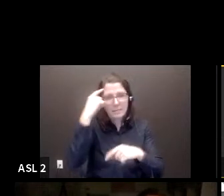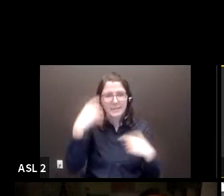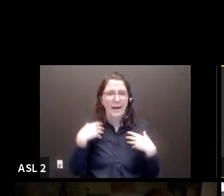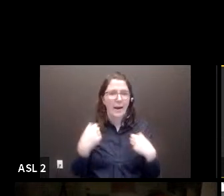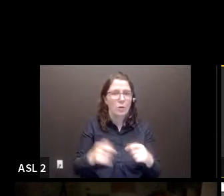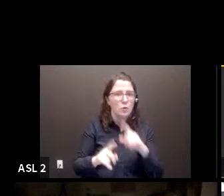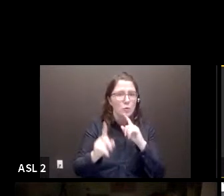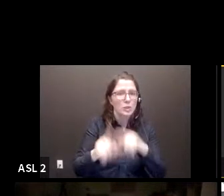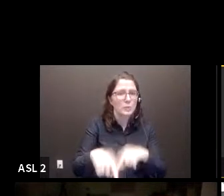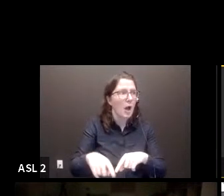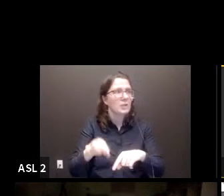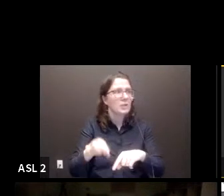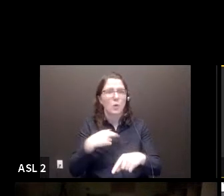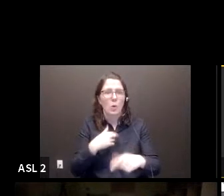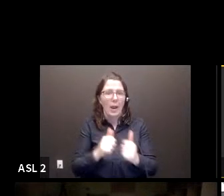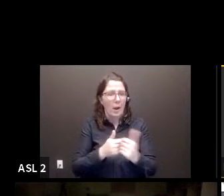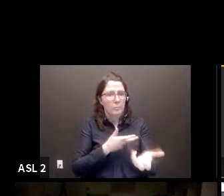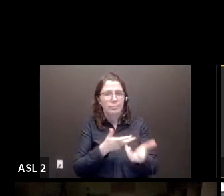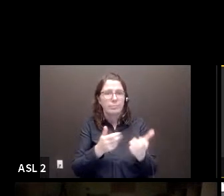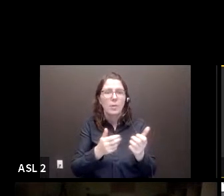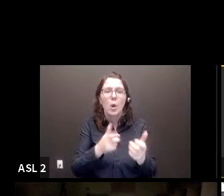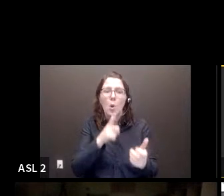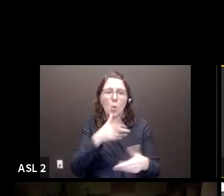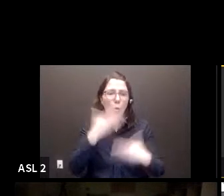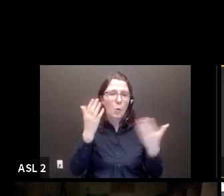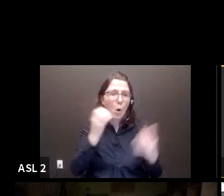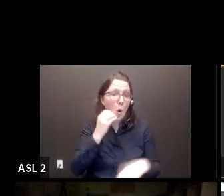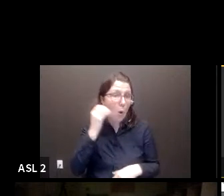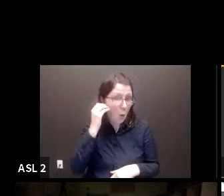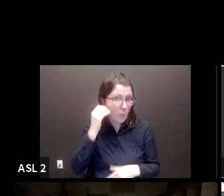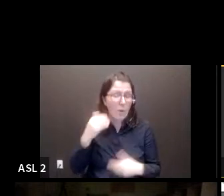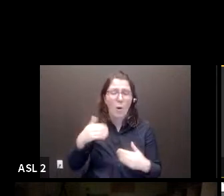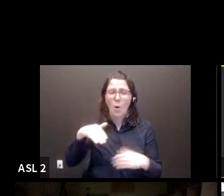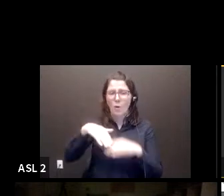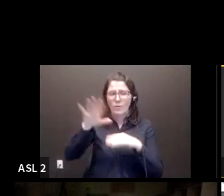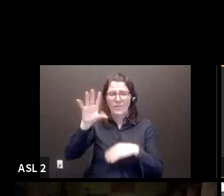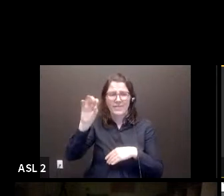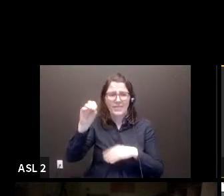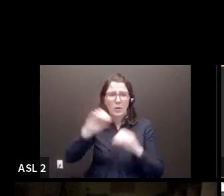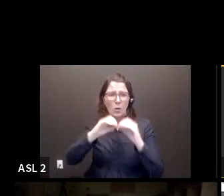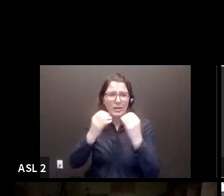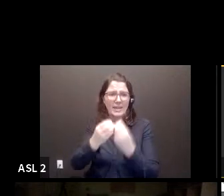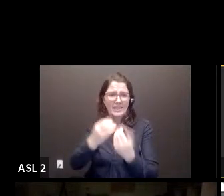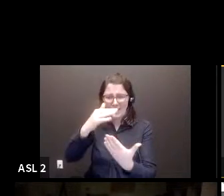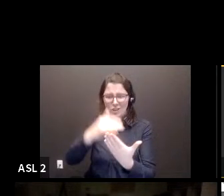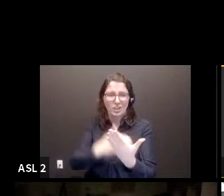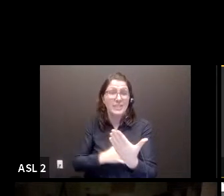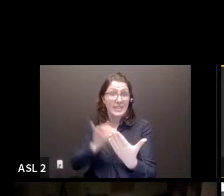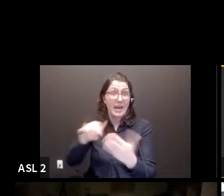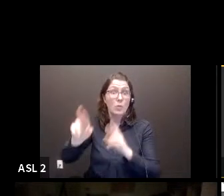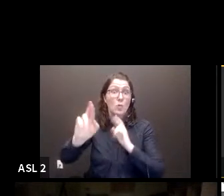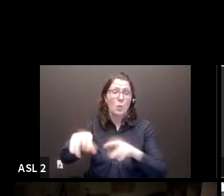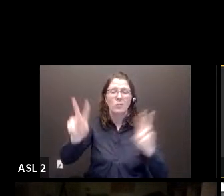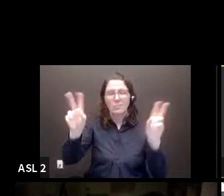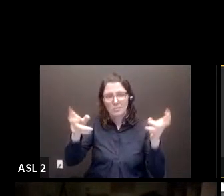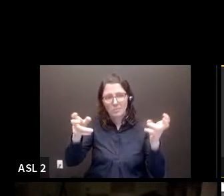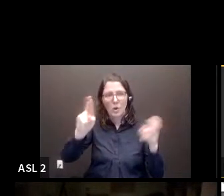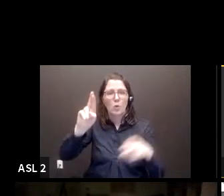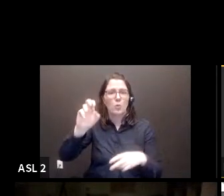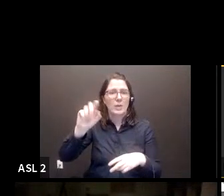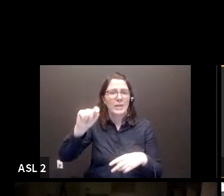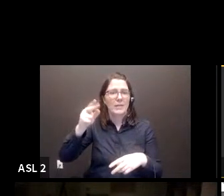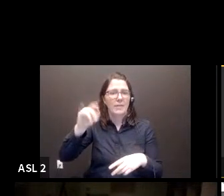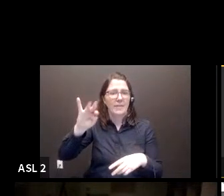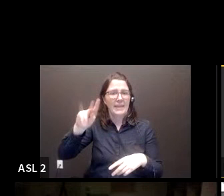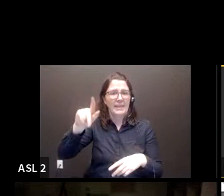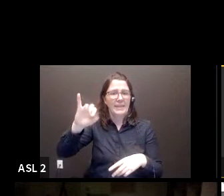there are over 50 organizations that can provide these services and the report rethinking safety in ottawa is really targeting and it didn't